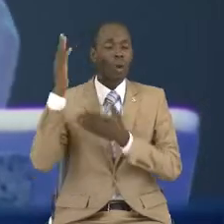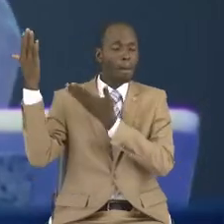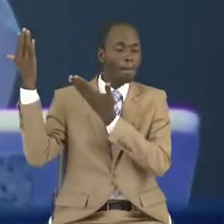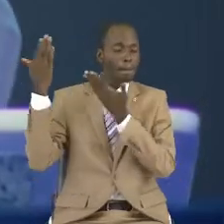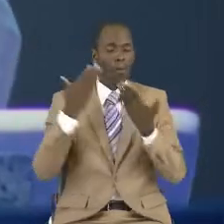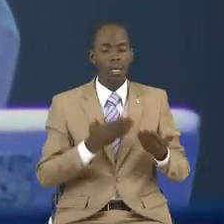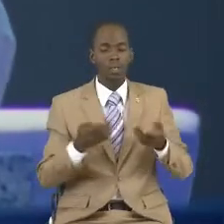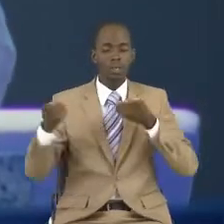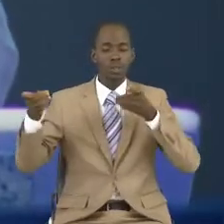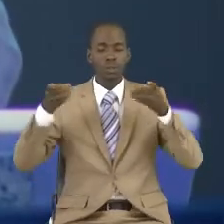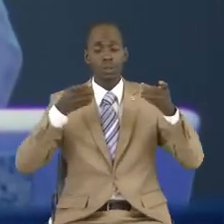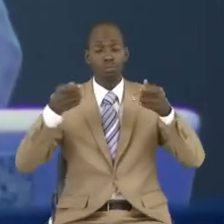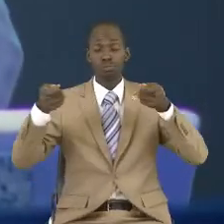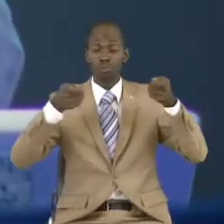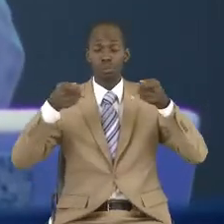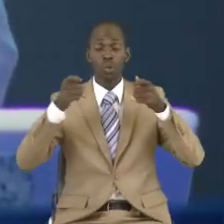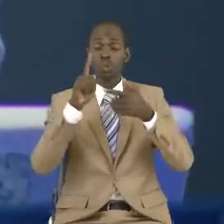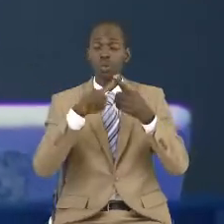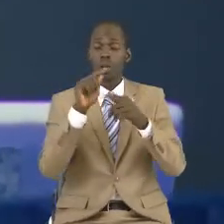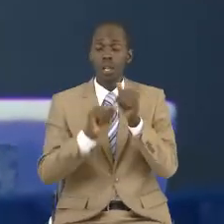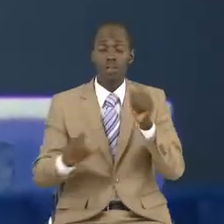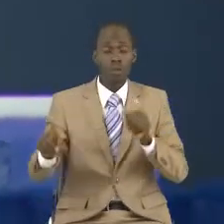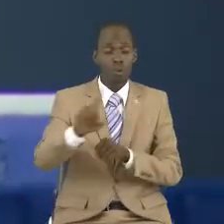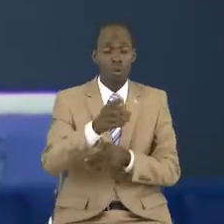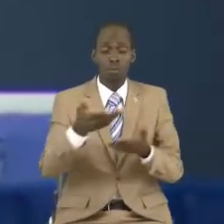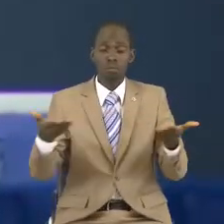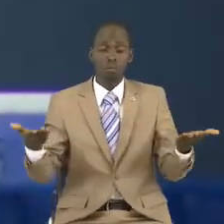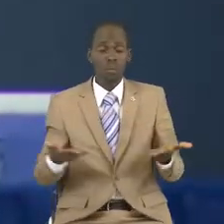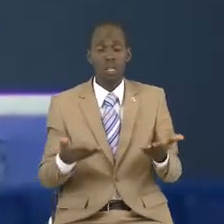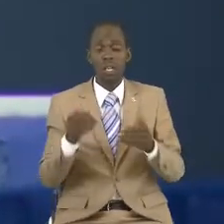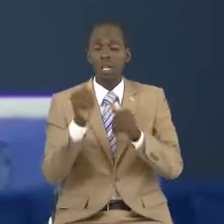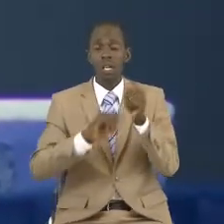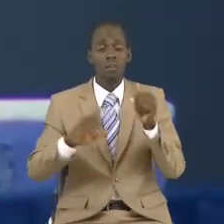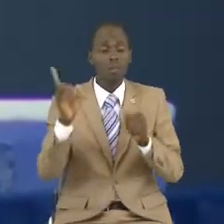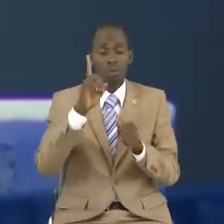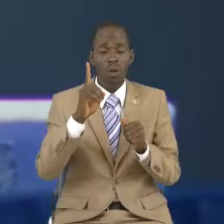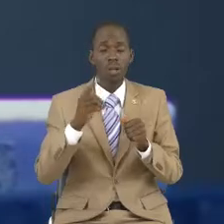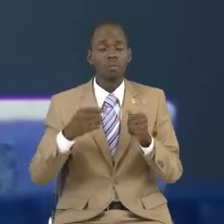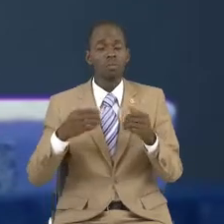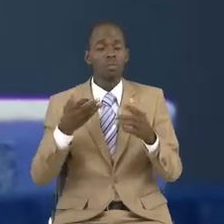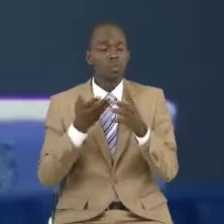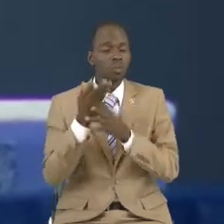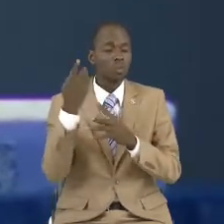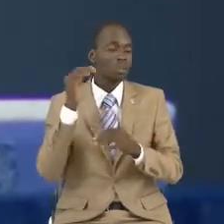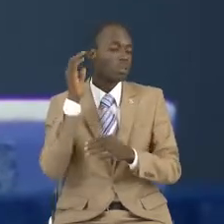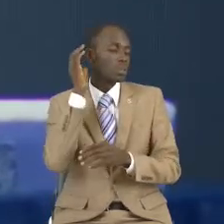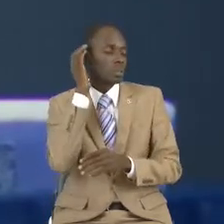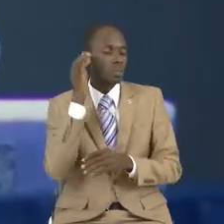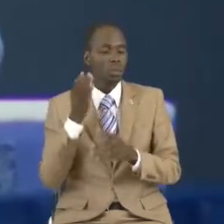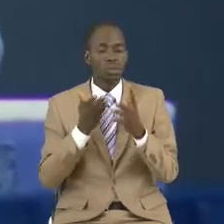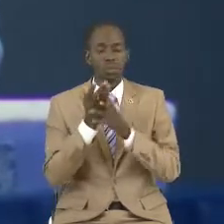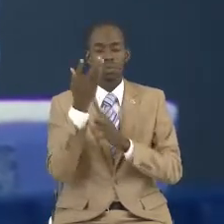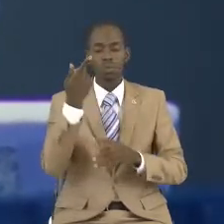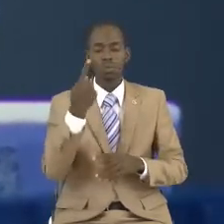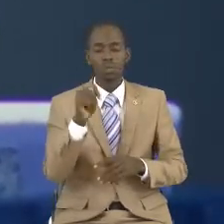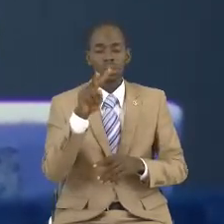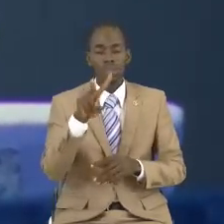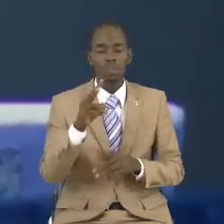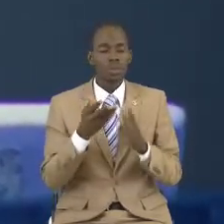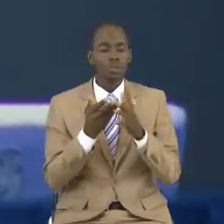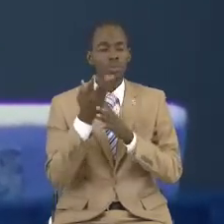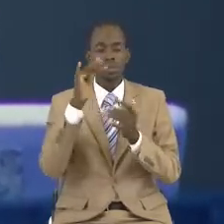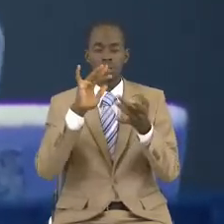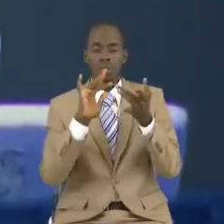to everyone here everywhere over the radio over the television social media